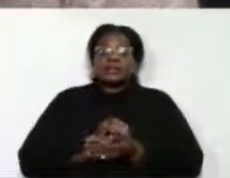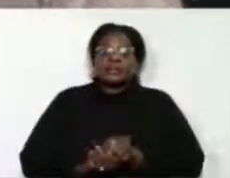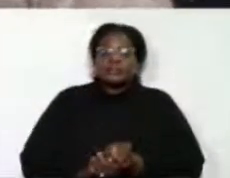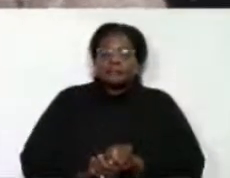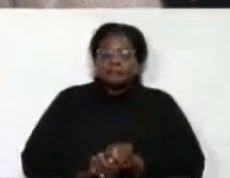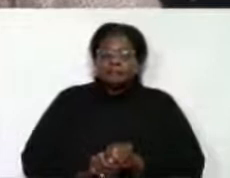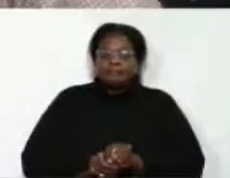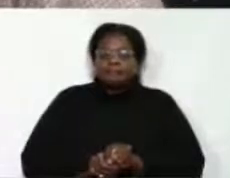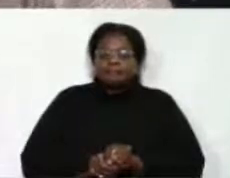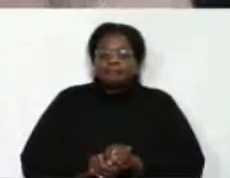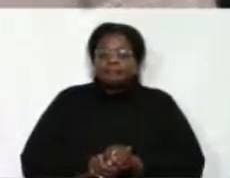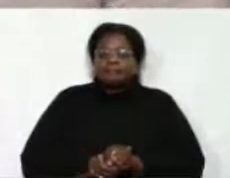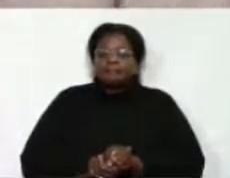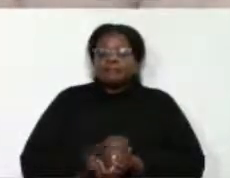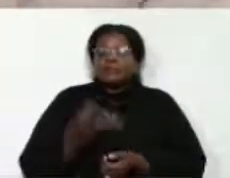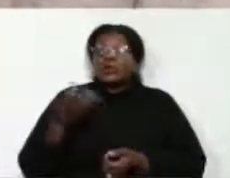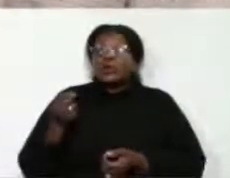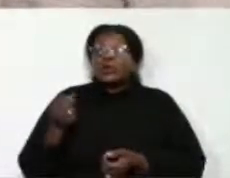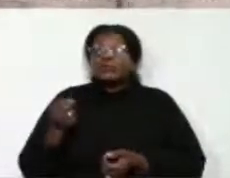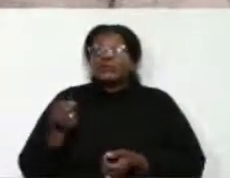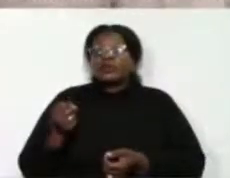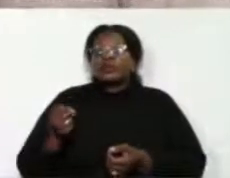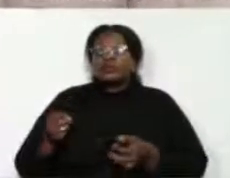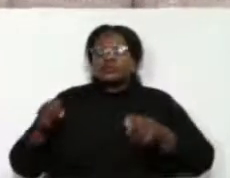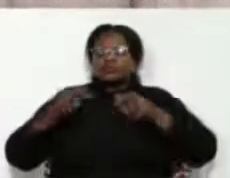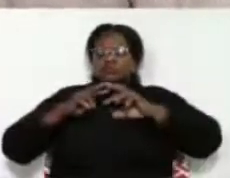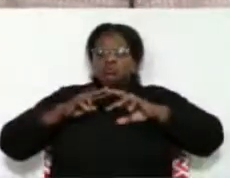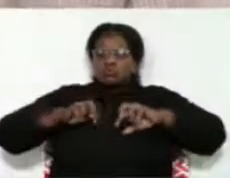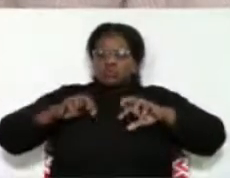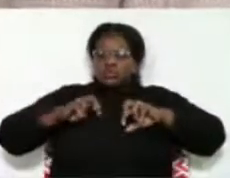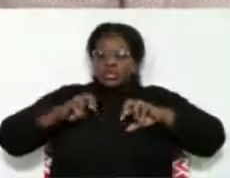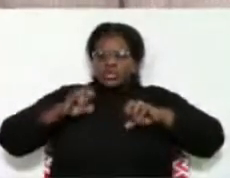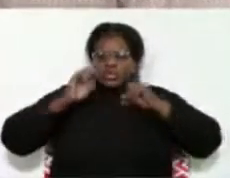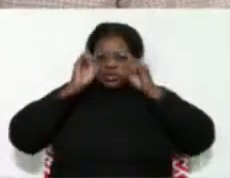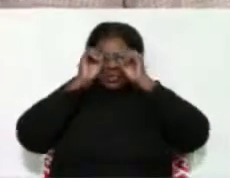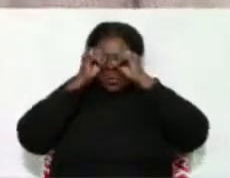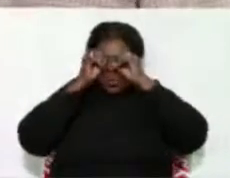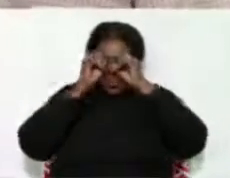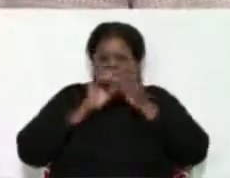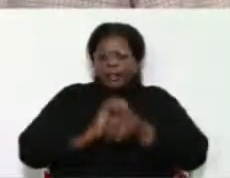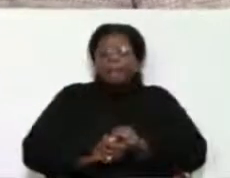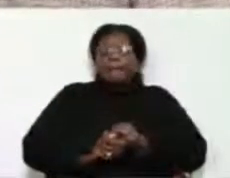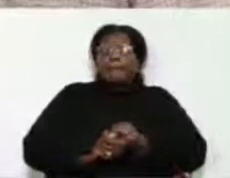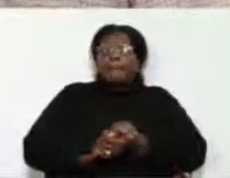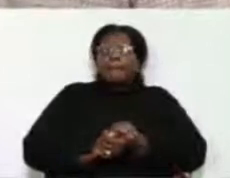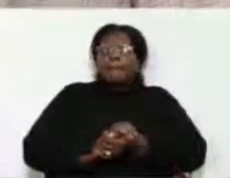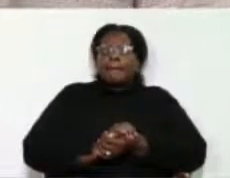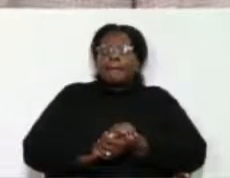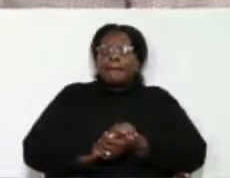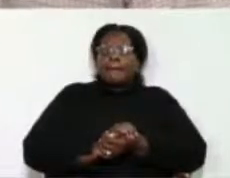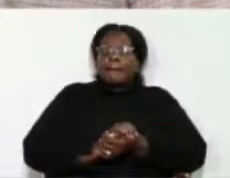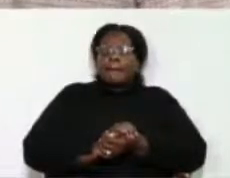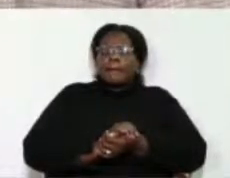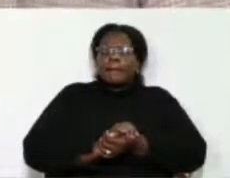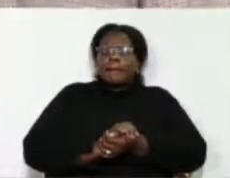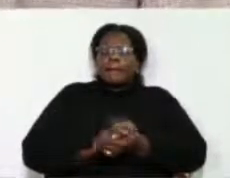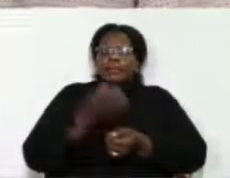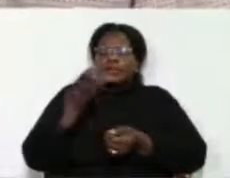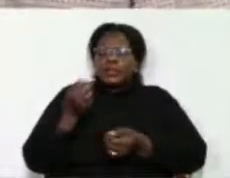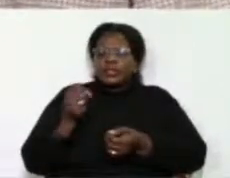Patrick Bet David. You can Google and YouTube him. I hope he doesn't sue me for borrowing this, but I think he got it from somewhere as